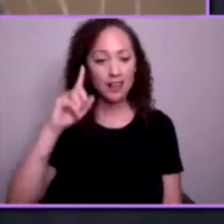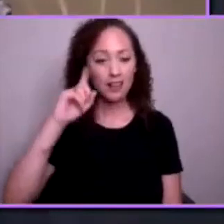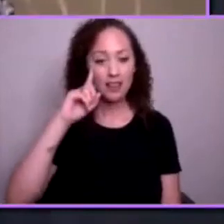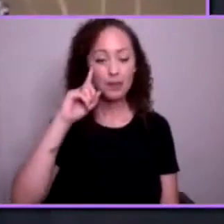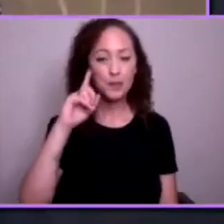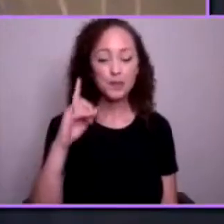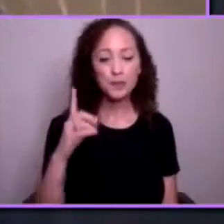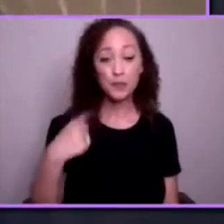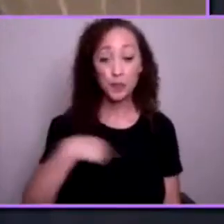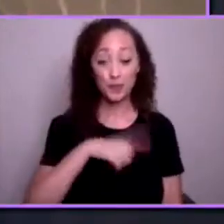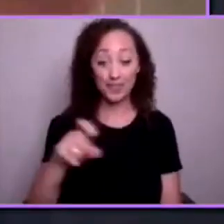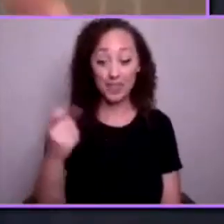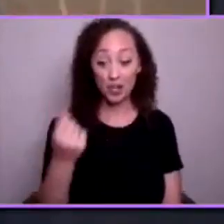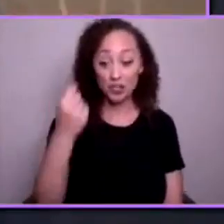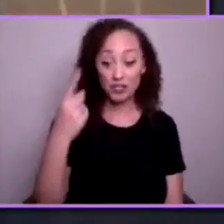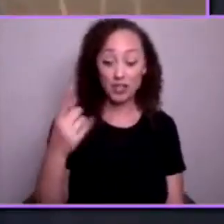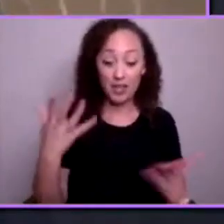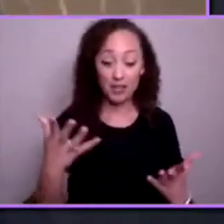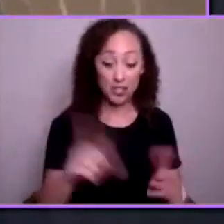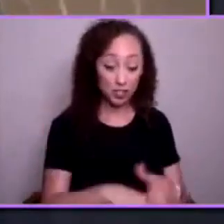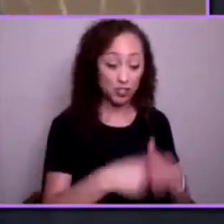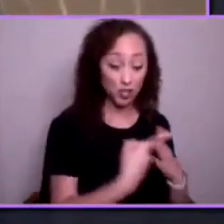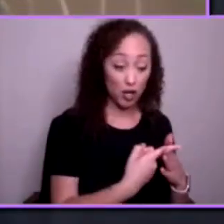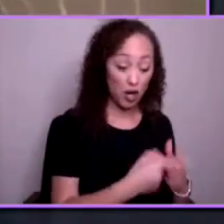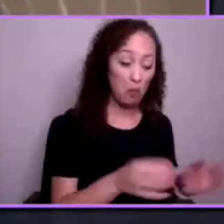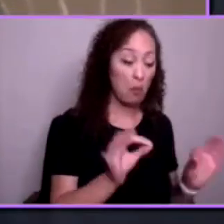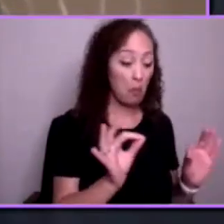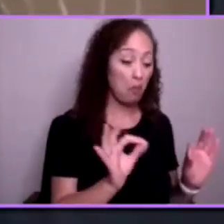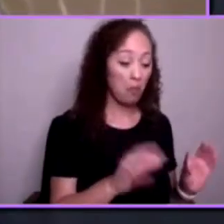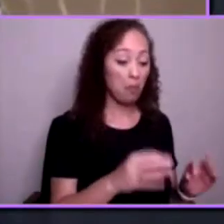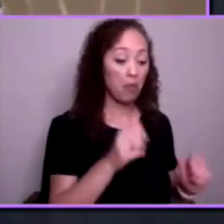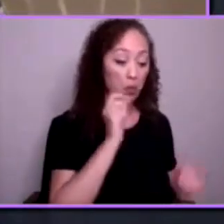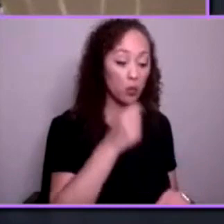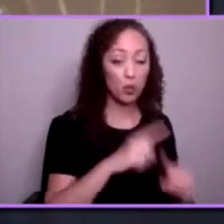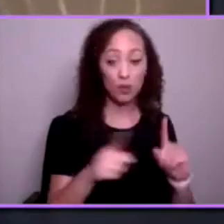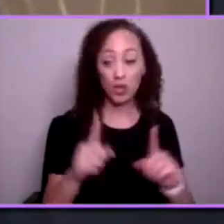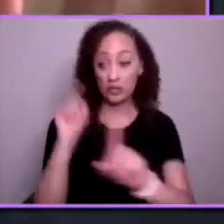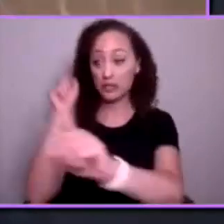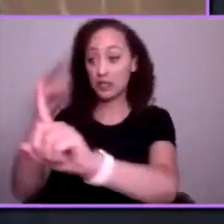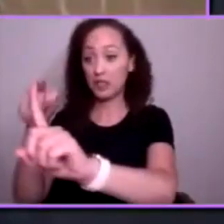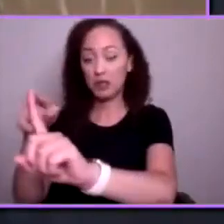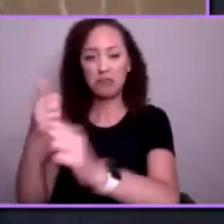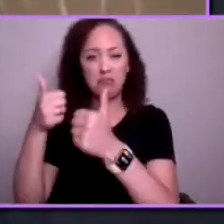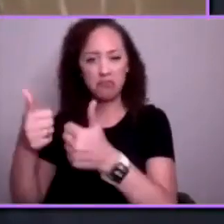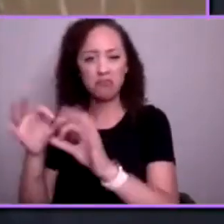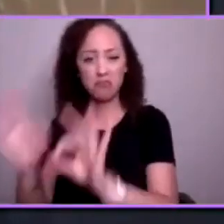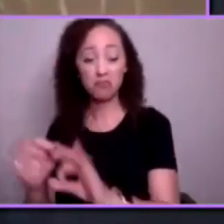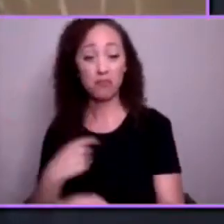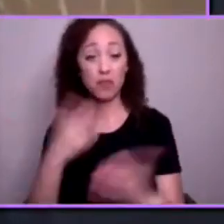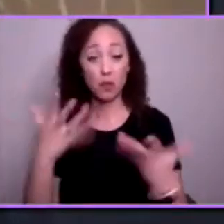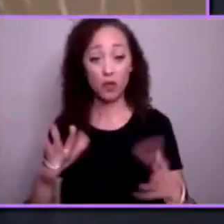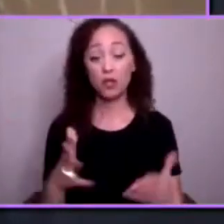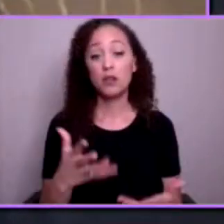always say it's not where you start, it's where you finish, and they're just setting up a starting point. So the last thing I want to say before I push over to Laurel is, like, our goal is to